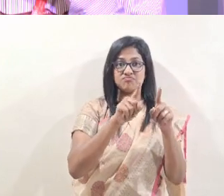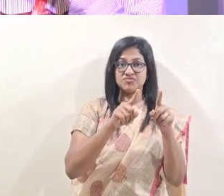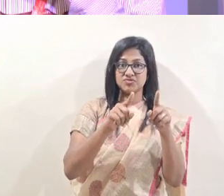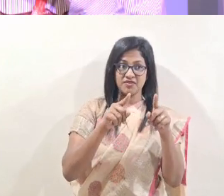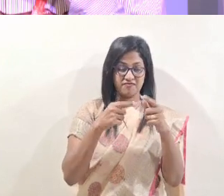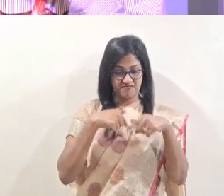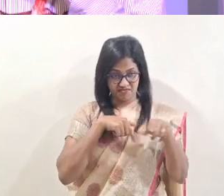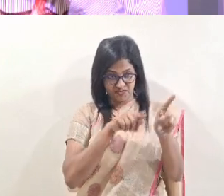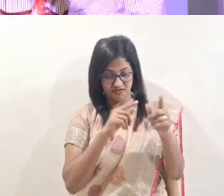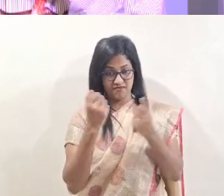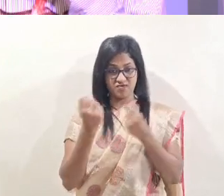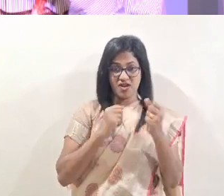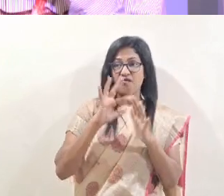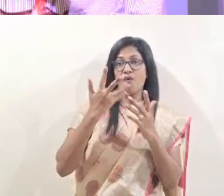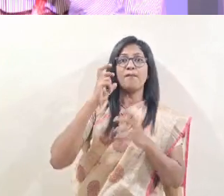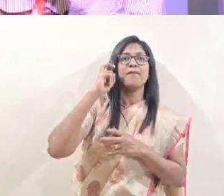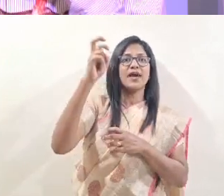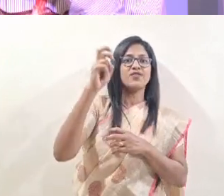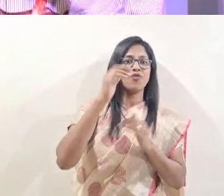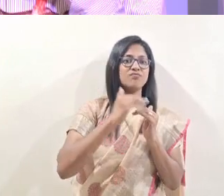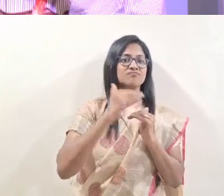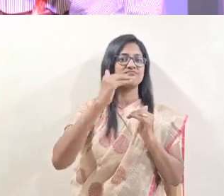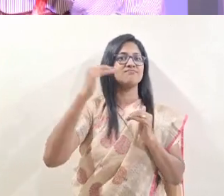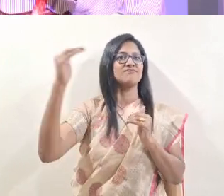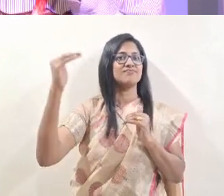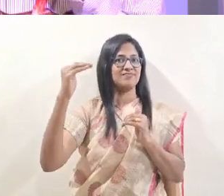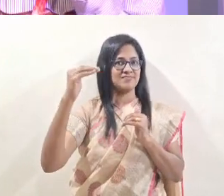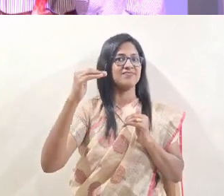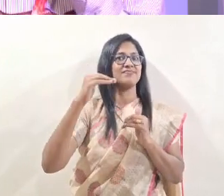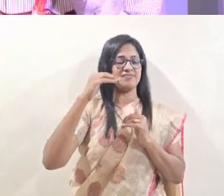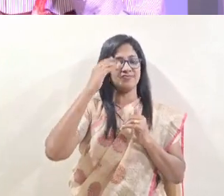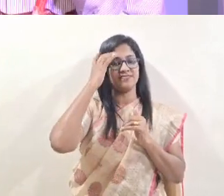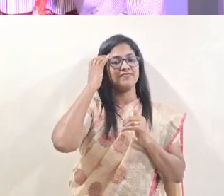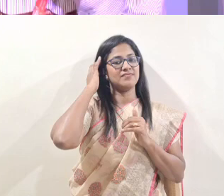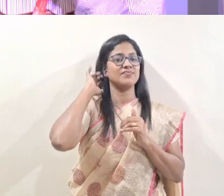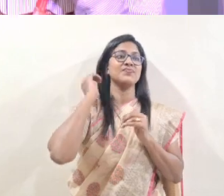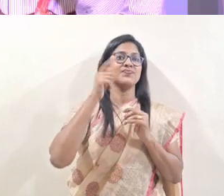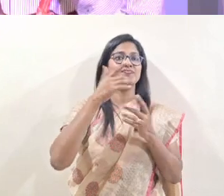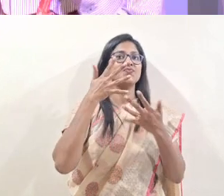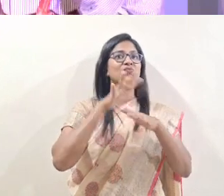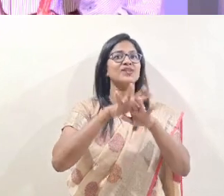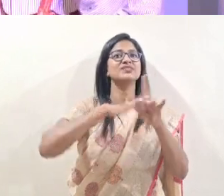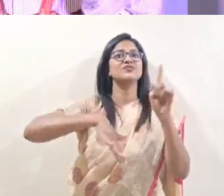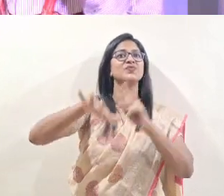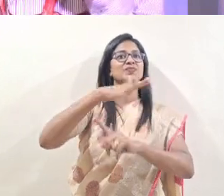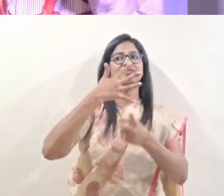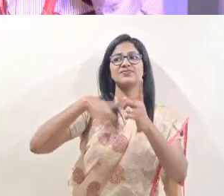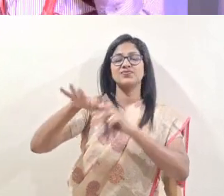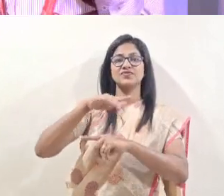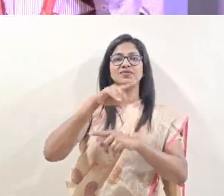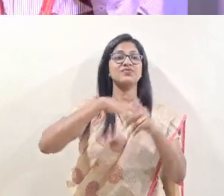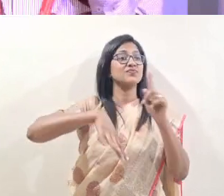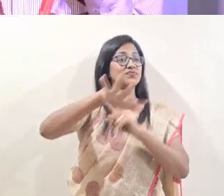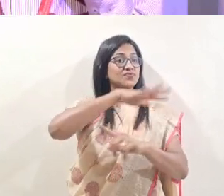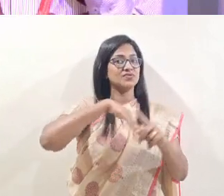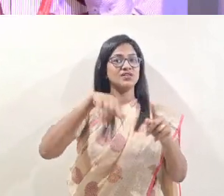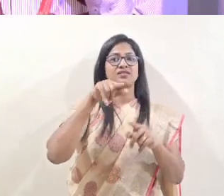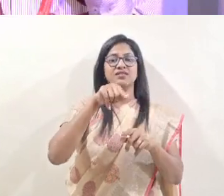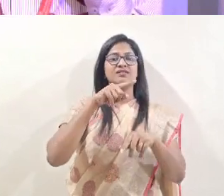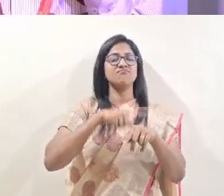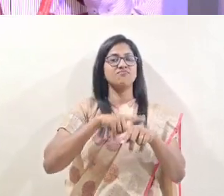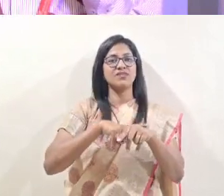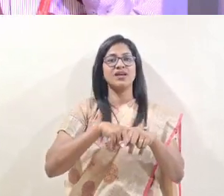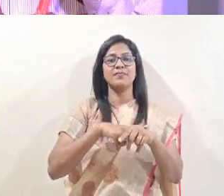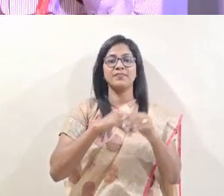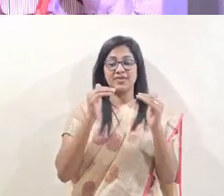did you take the metro? So there are implications of all these things, right? So it takes time for a society to, become